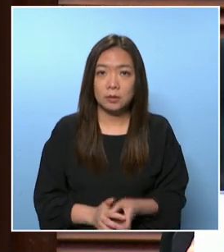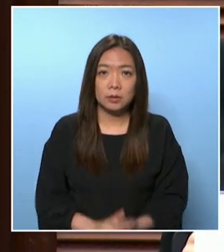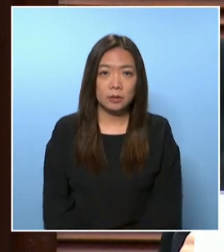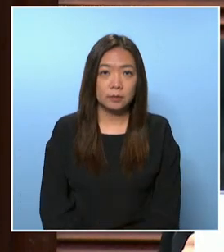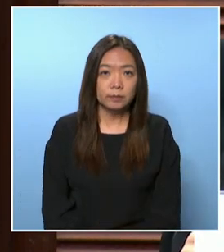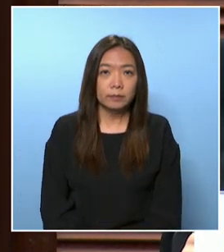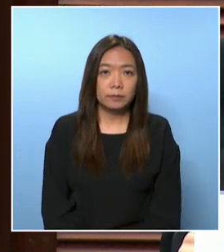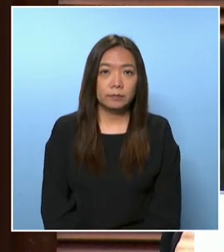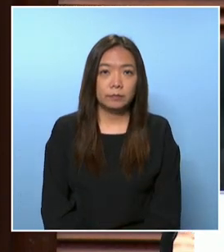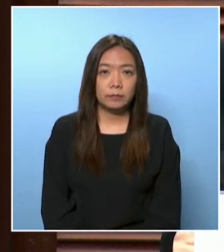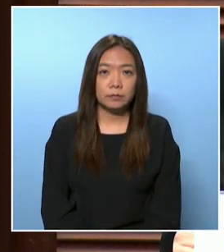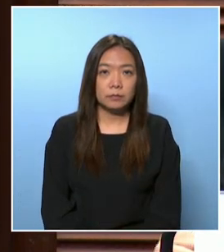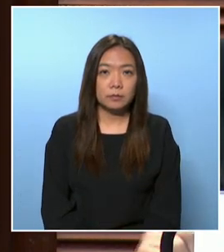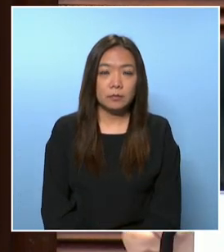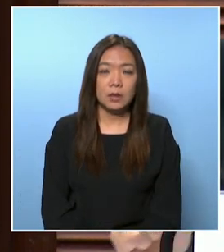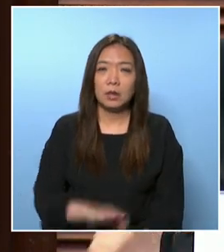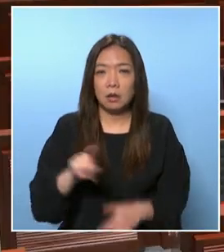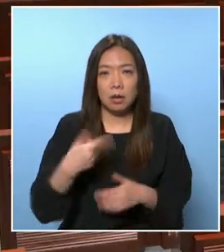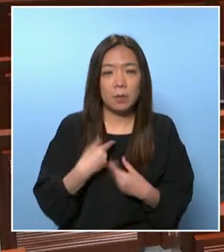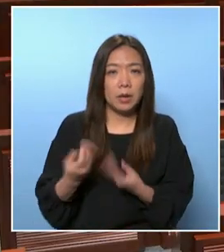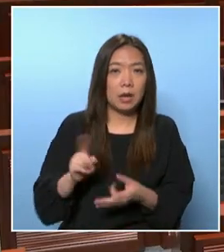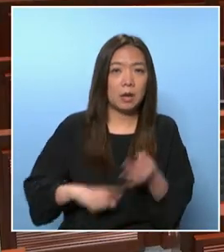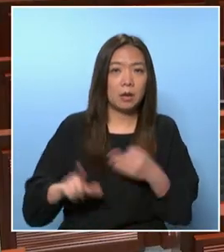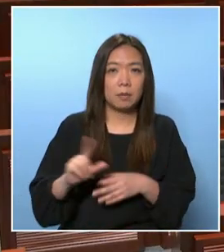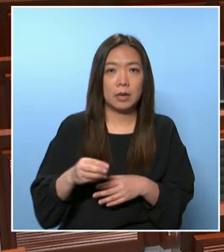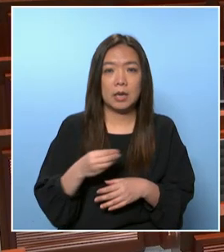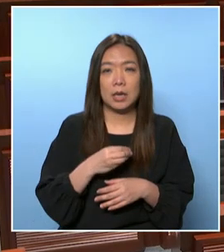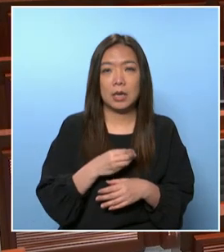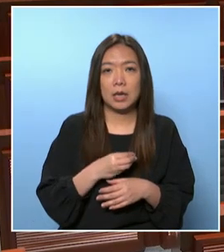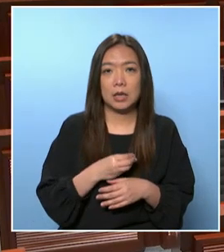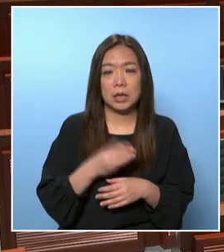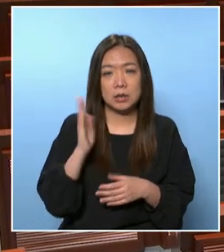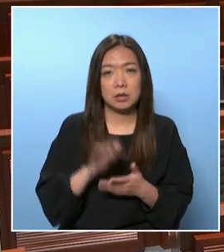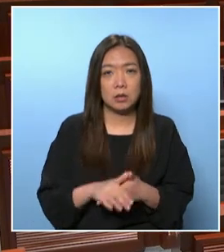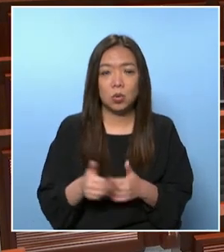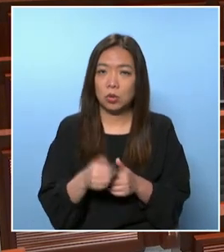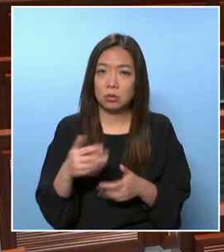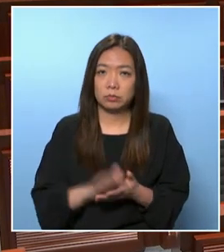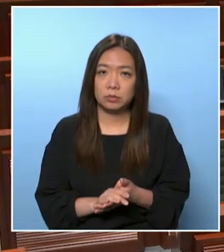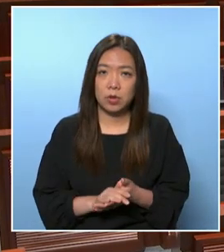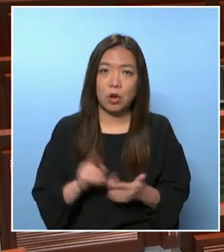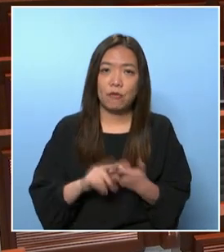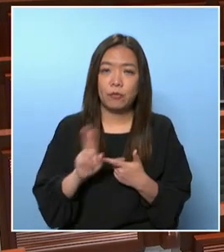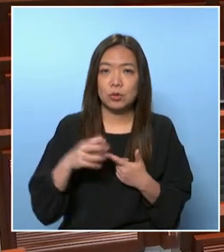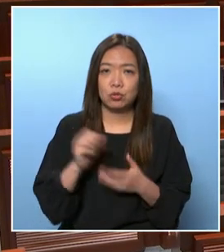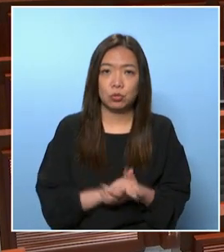for this to be done. I defer to Mr. Lee for the other question.